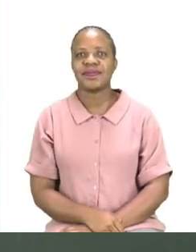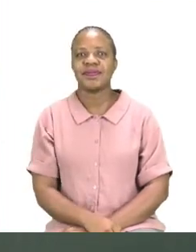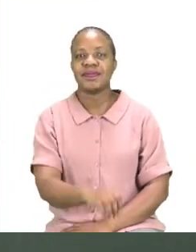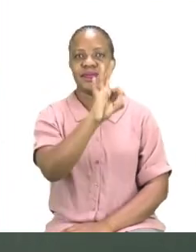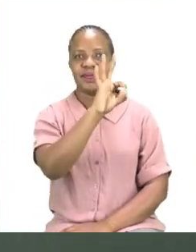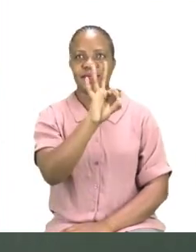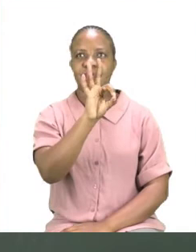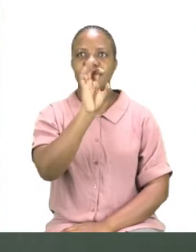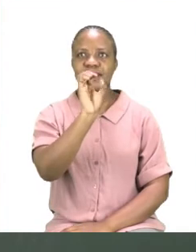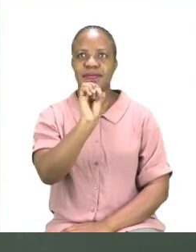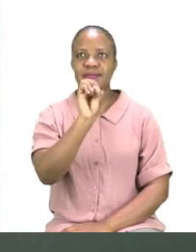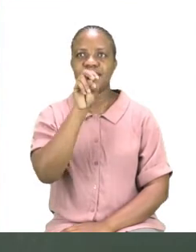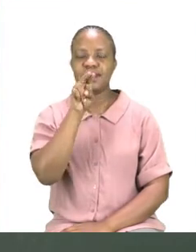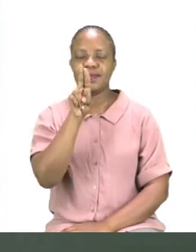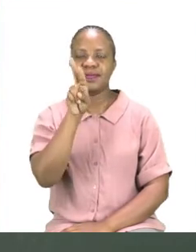4.